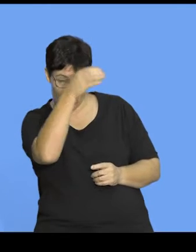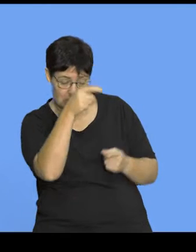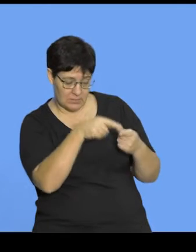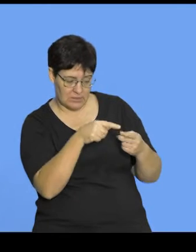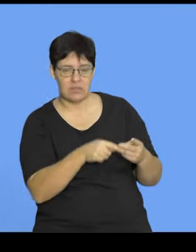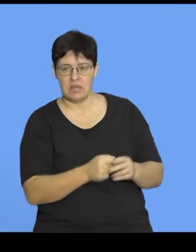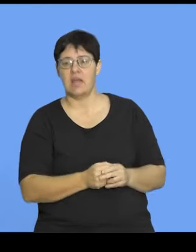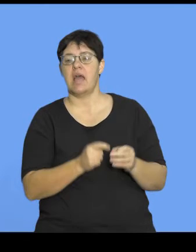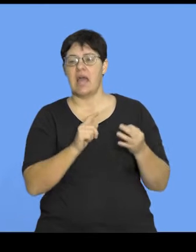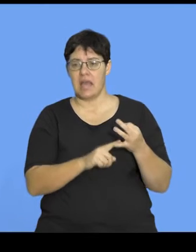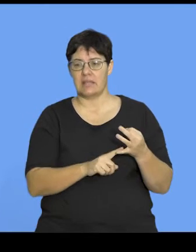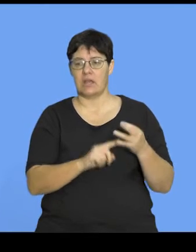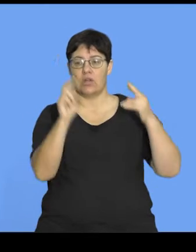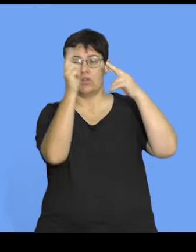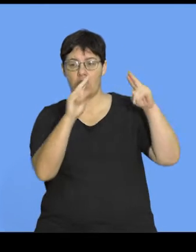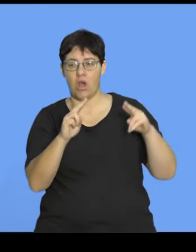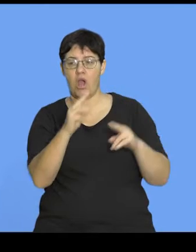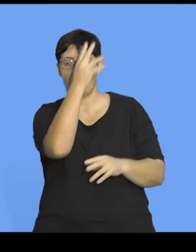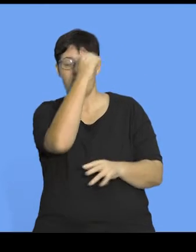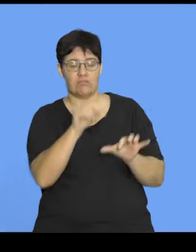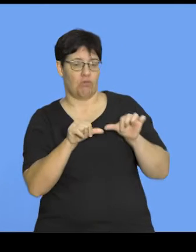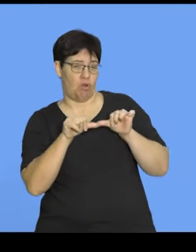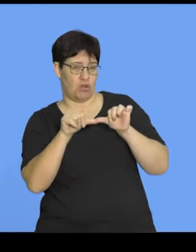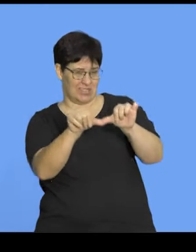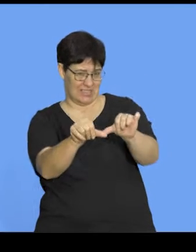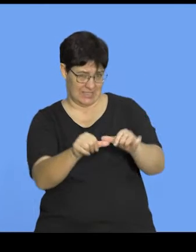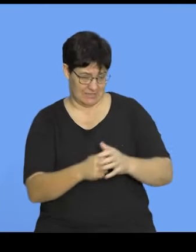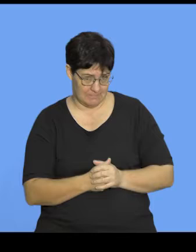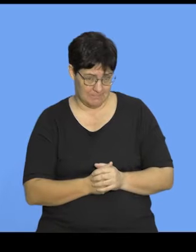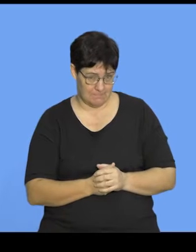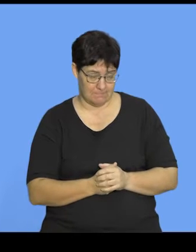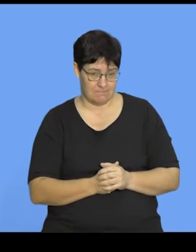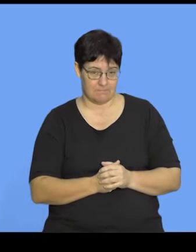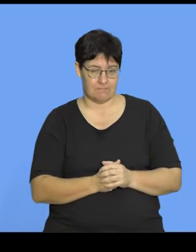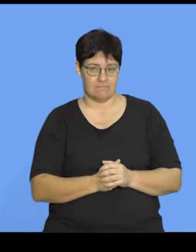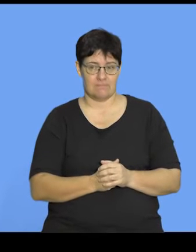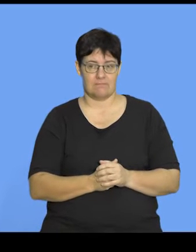universal gravitational constant. We don't like constants, but it's okay.